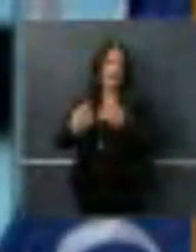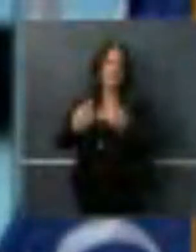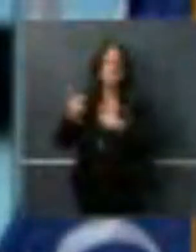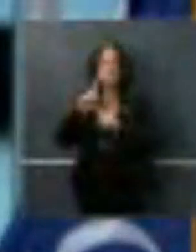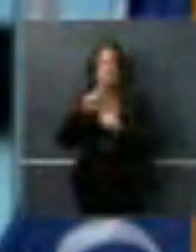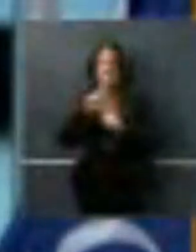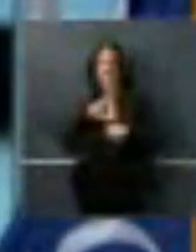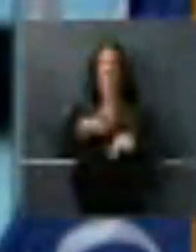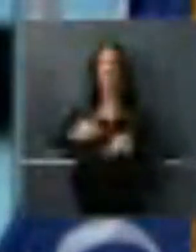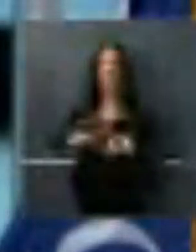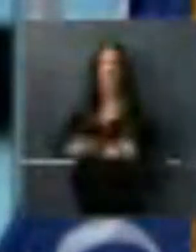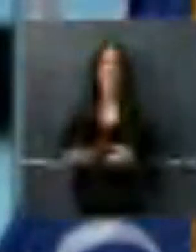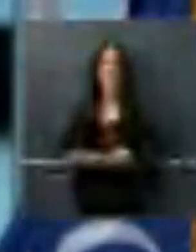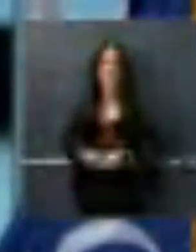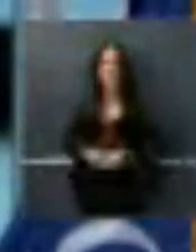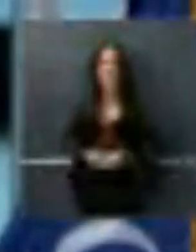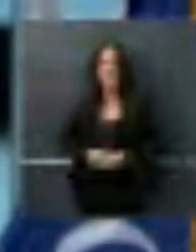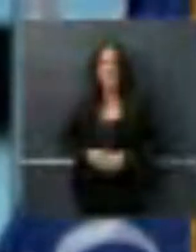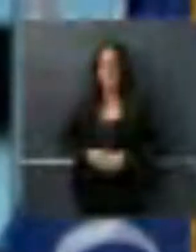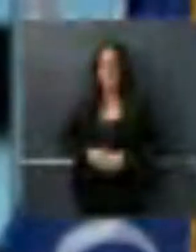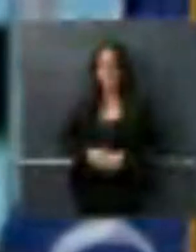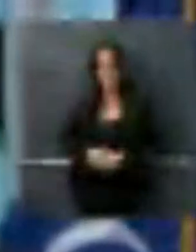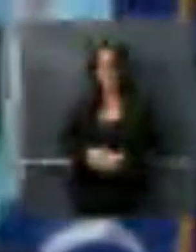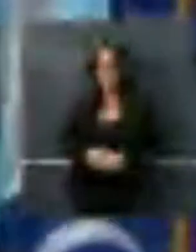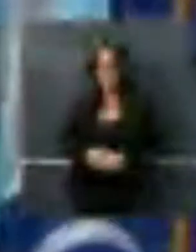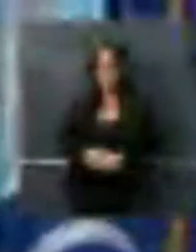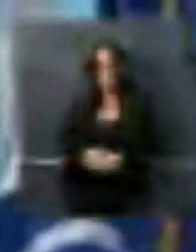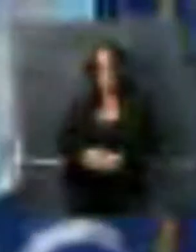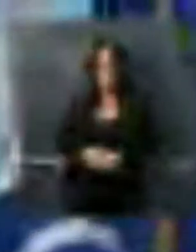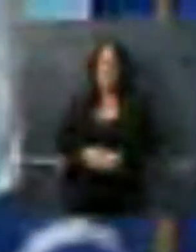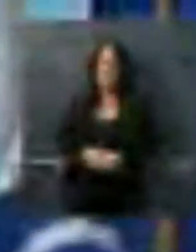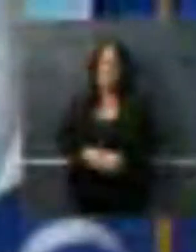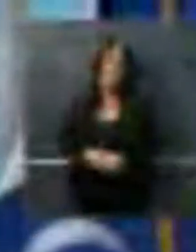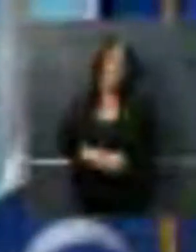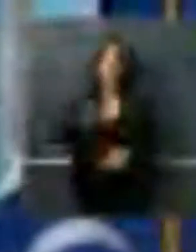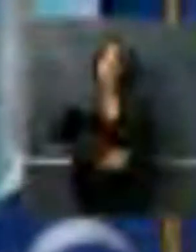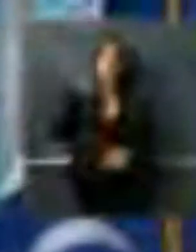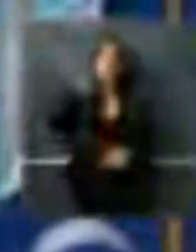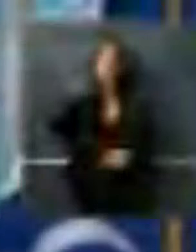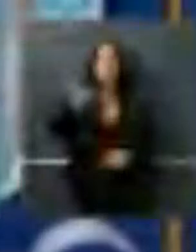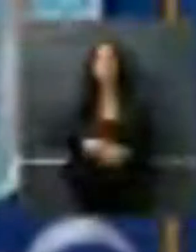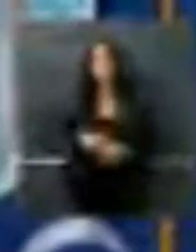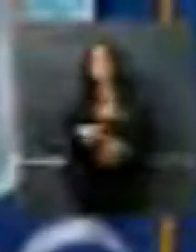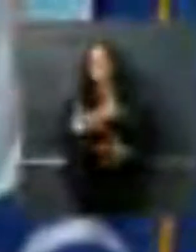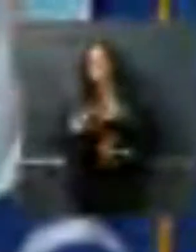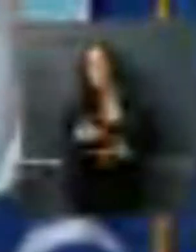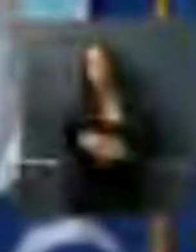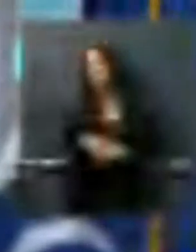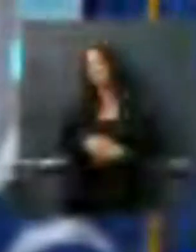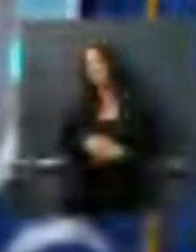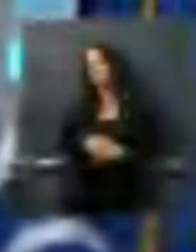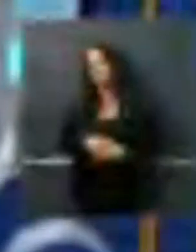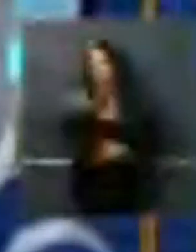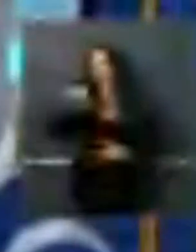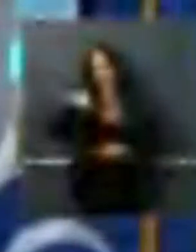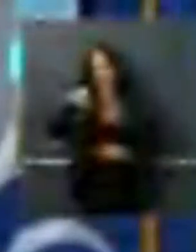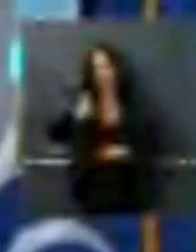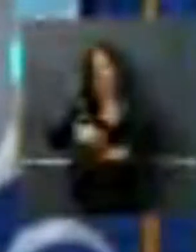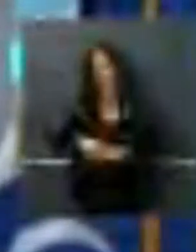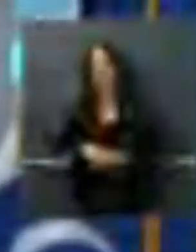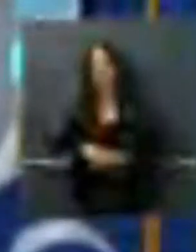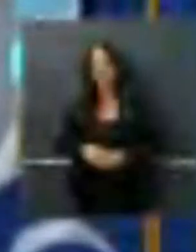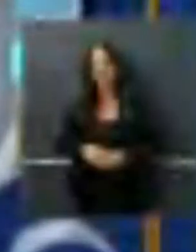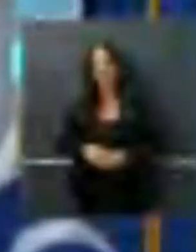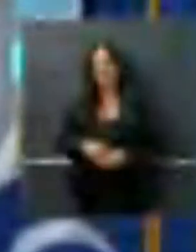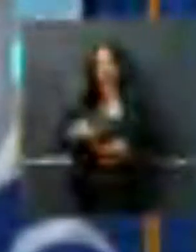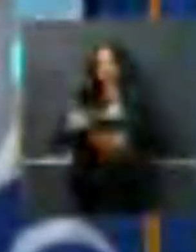Yes, good afternoon. Thank you for the question. We have in weeks past put out a conversation